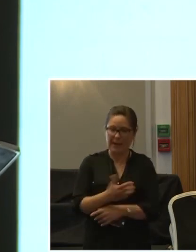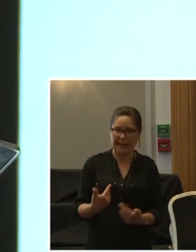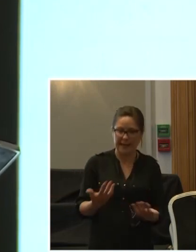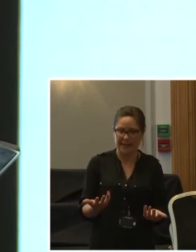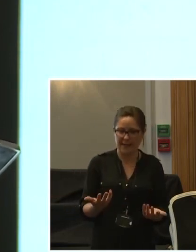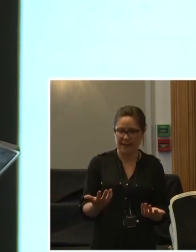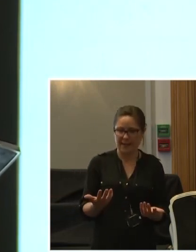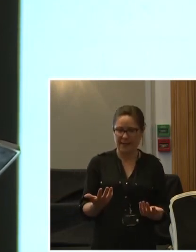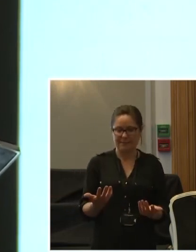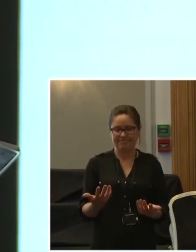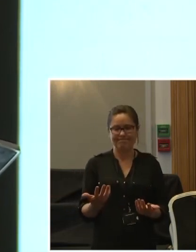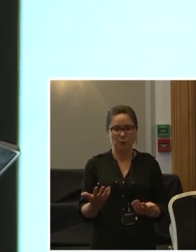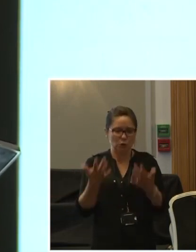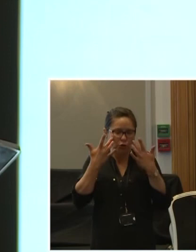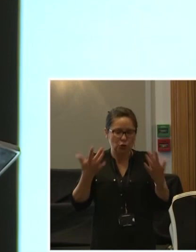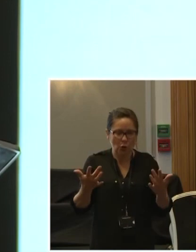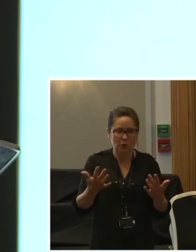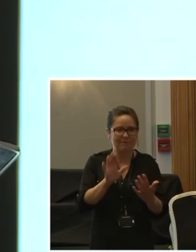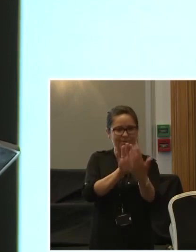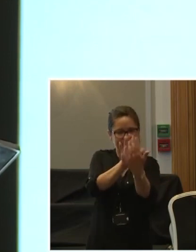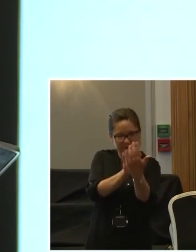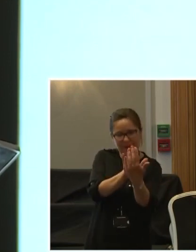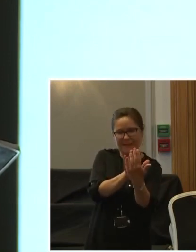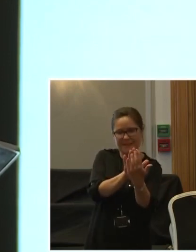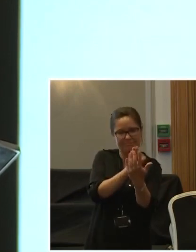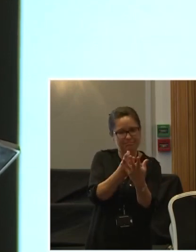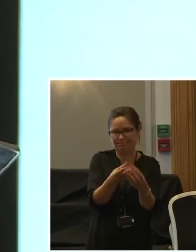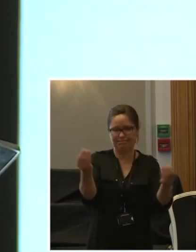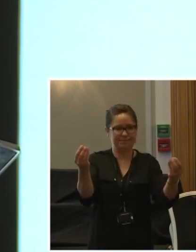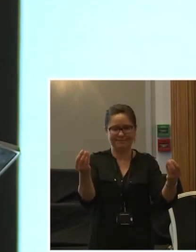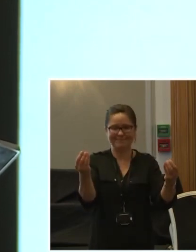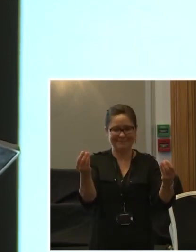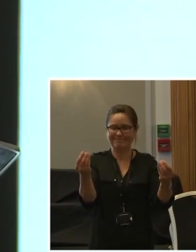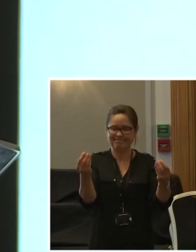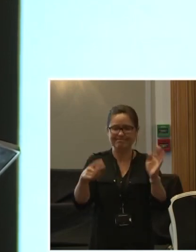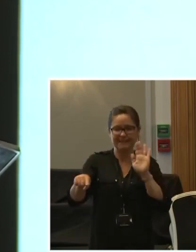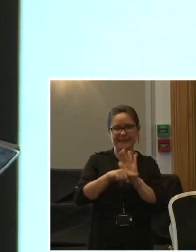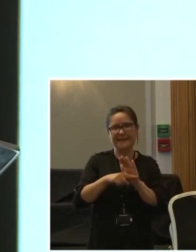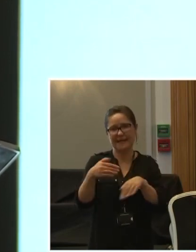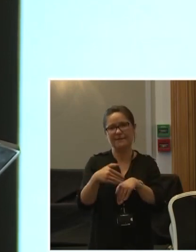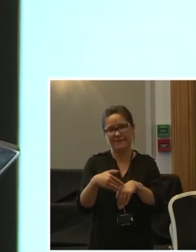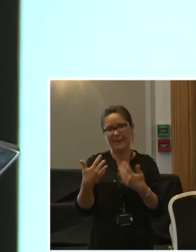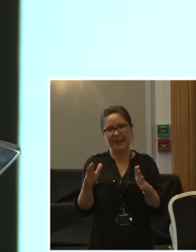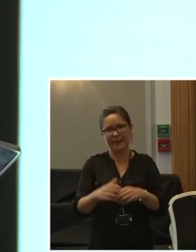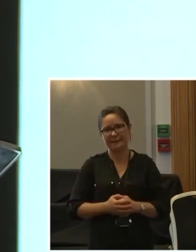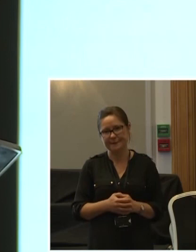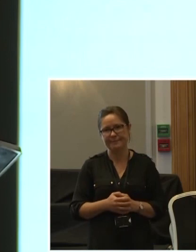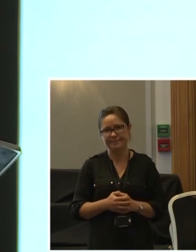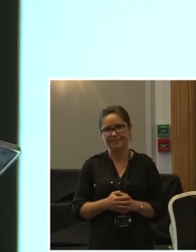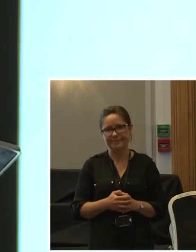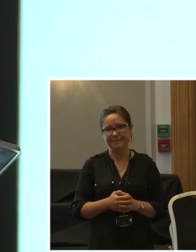between taking away that face-to-face support and the poor, like, negative impacts on outcomes for patients. Absolutely. I